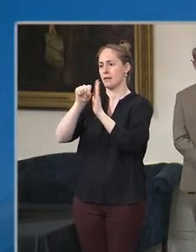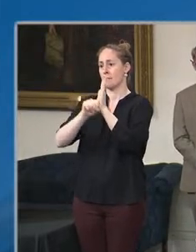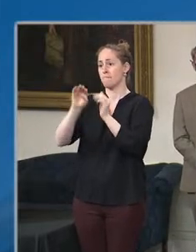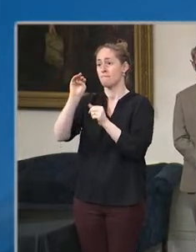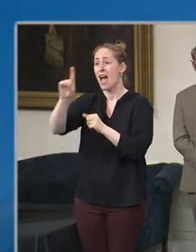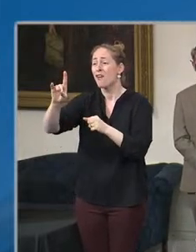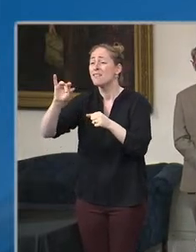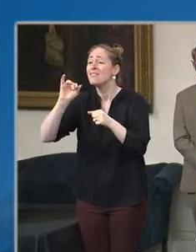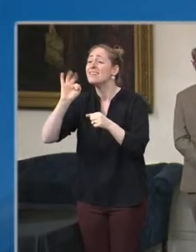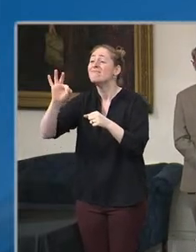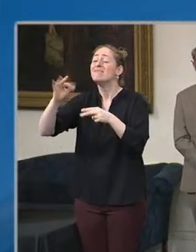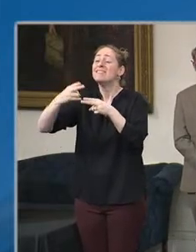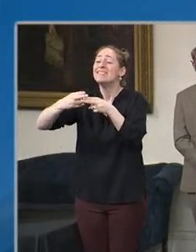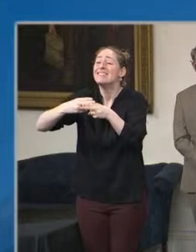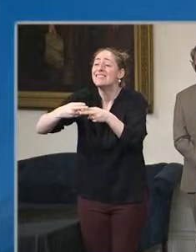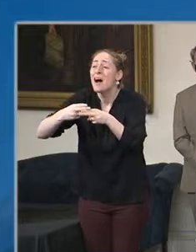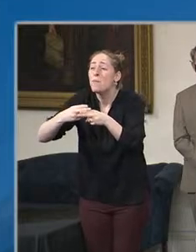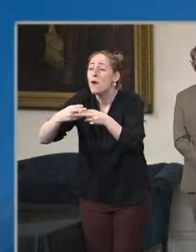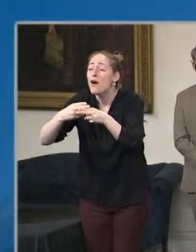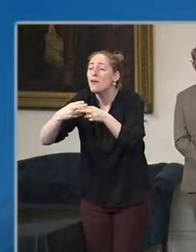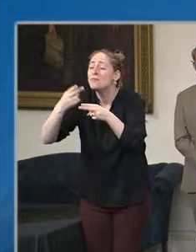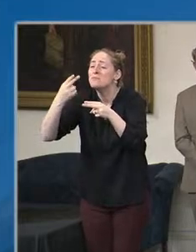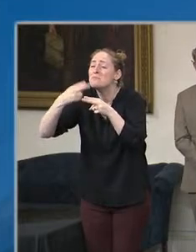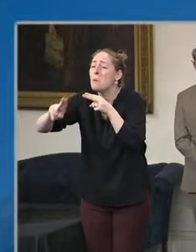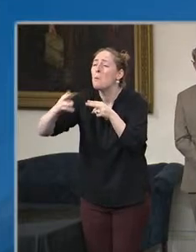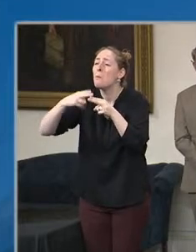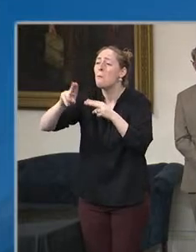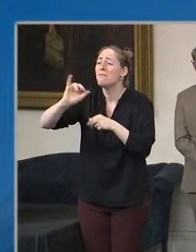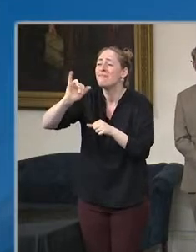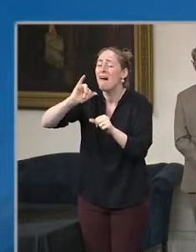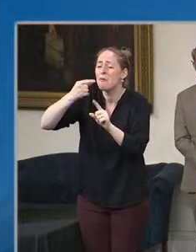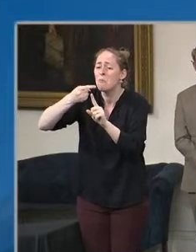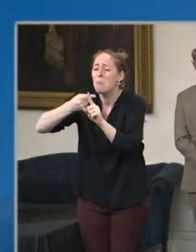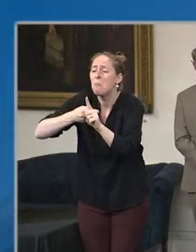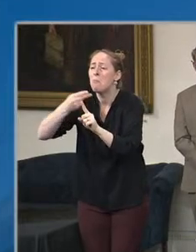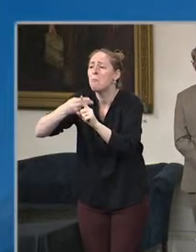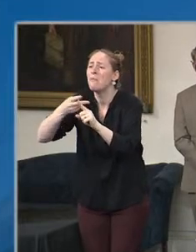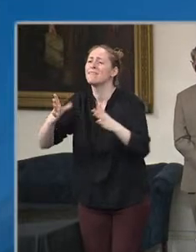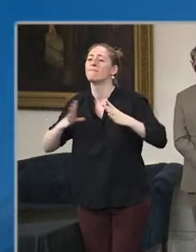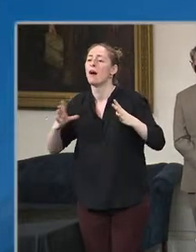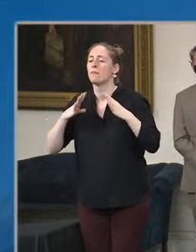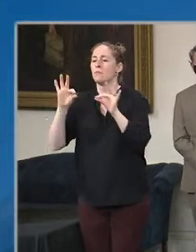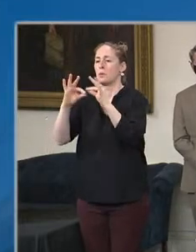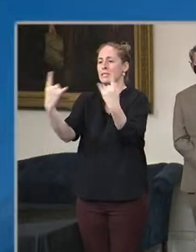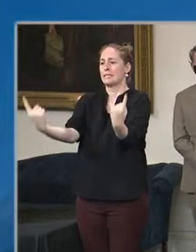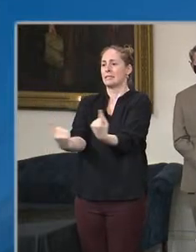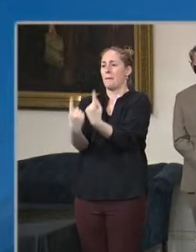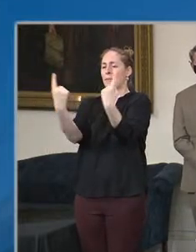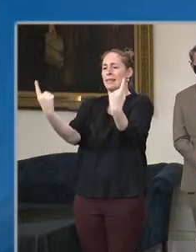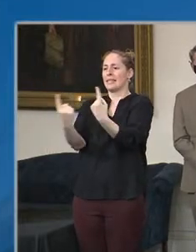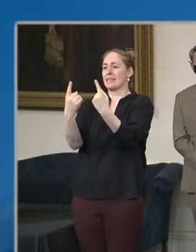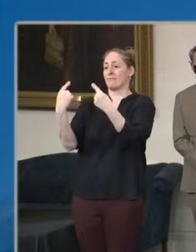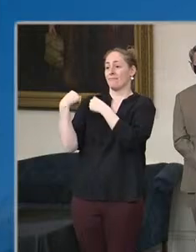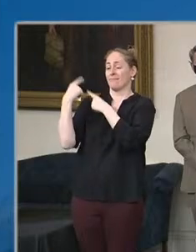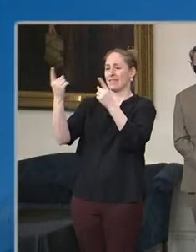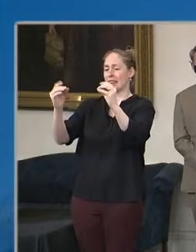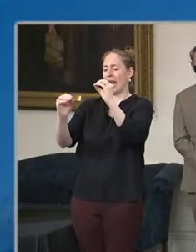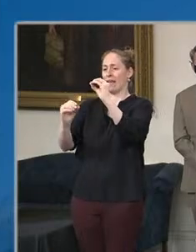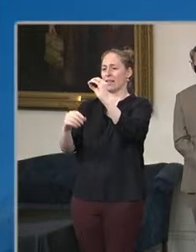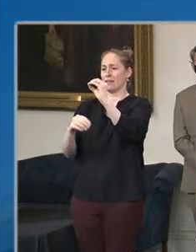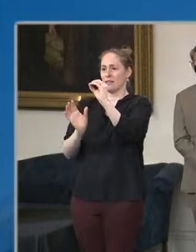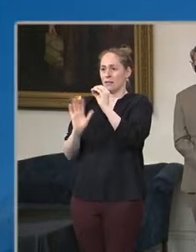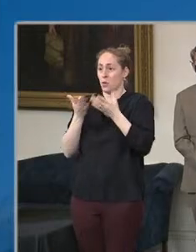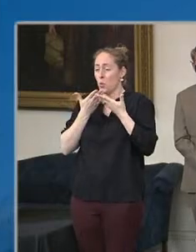Band-Aid approach that lasts for a few months. Something is better than nothing. Here in Maryland,